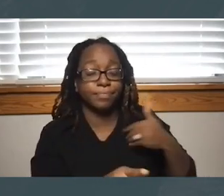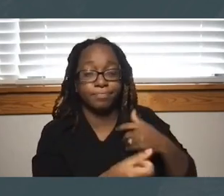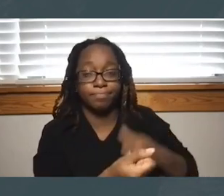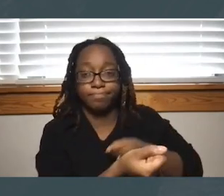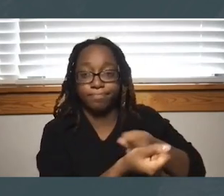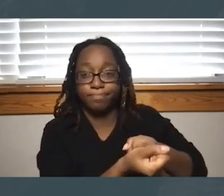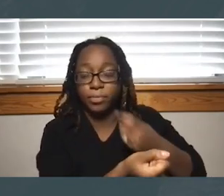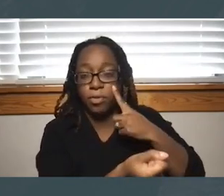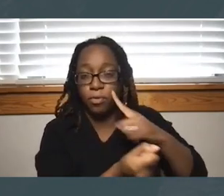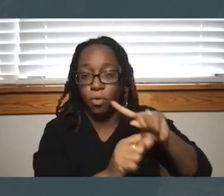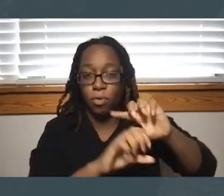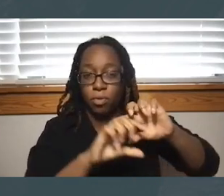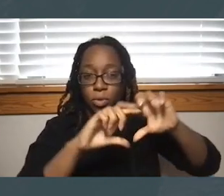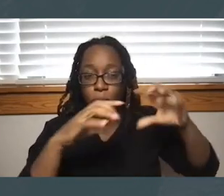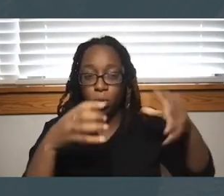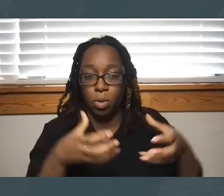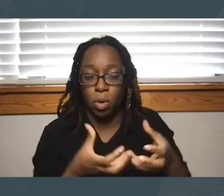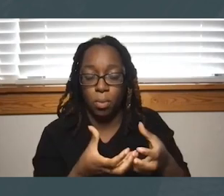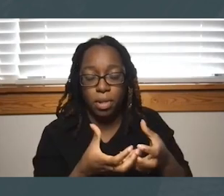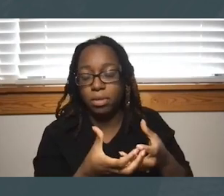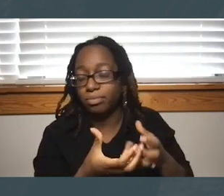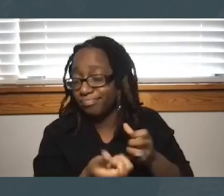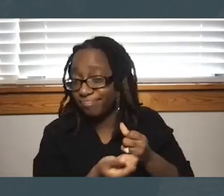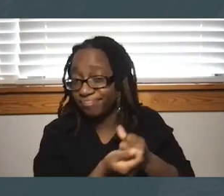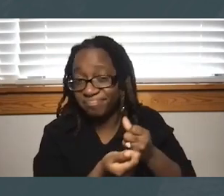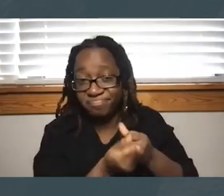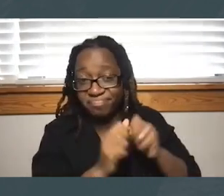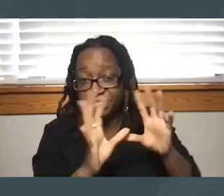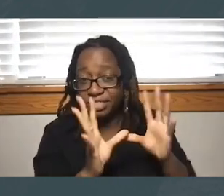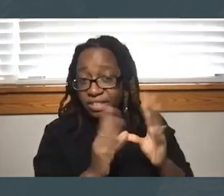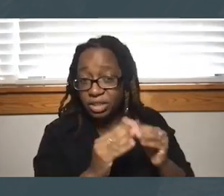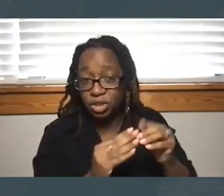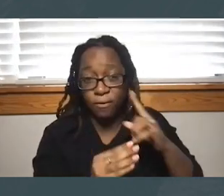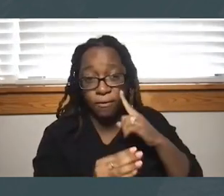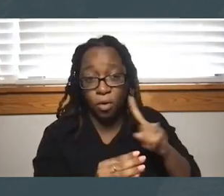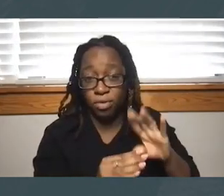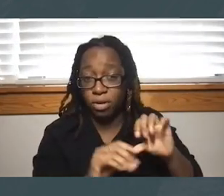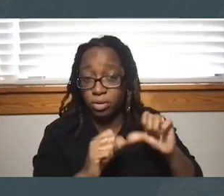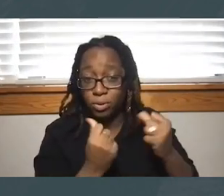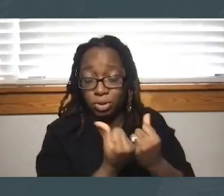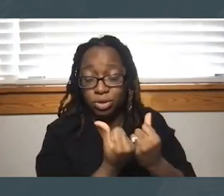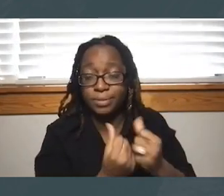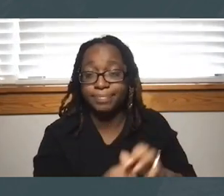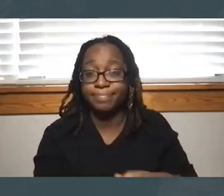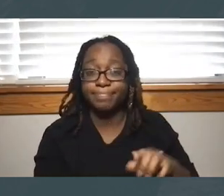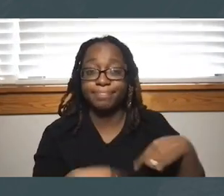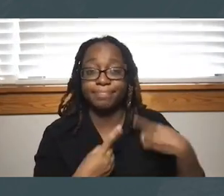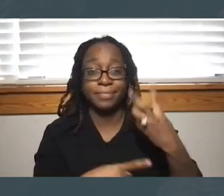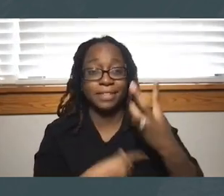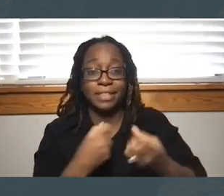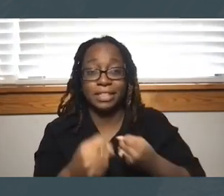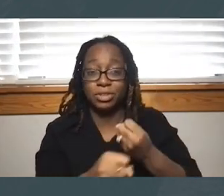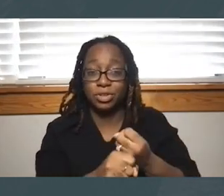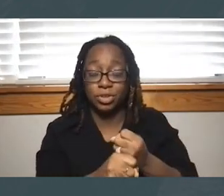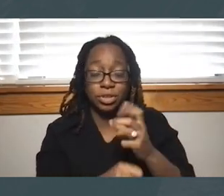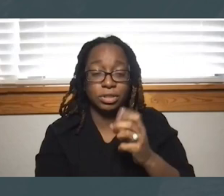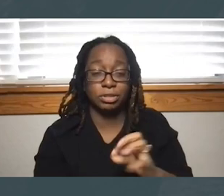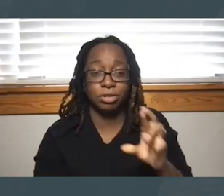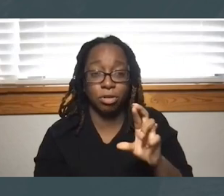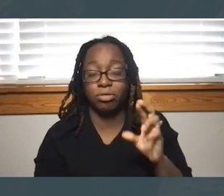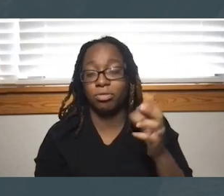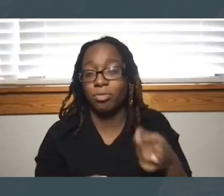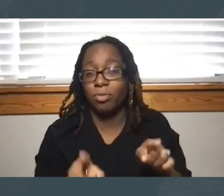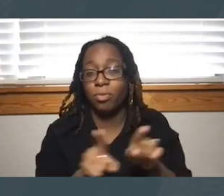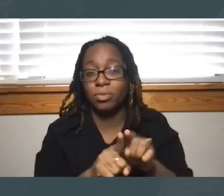of the Global Development Section of the International Studies Association. Over the past 6 years, Dr. Shilliam has co-curated